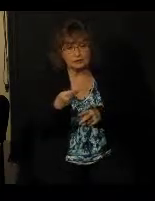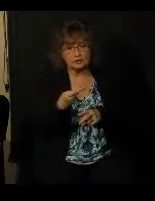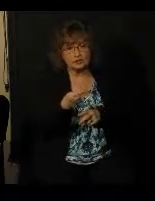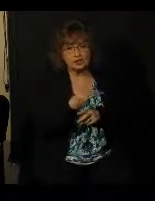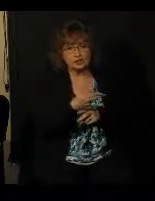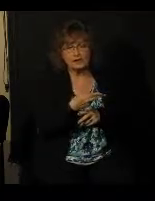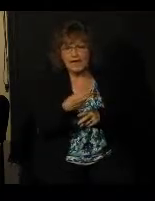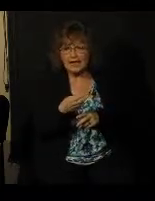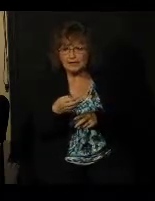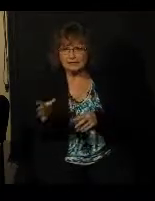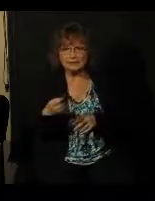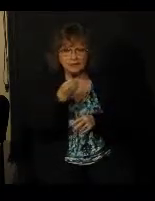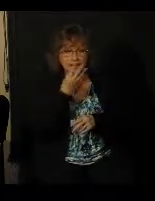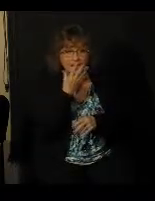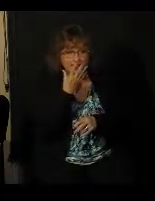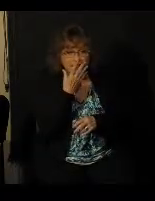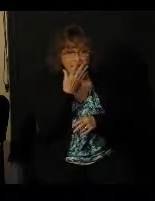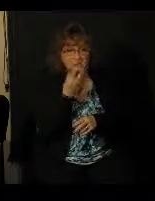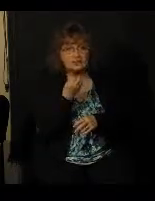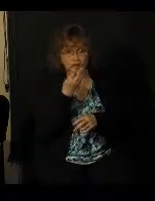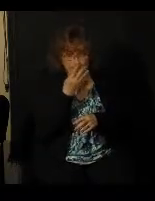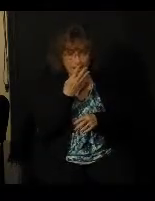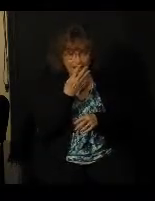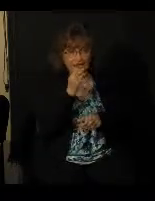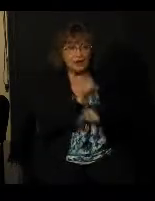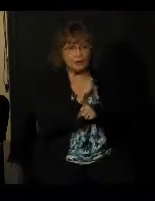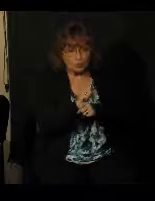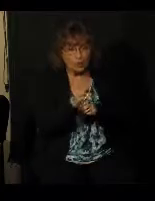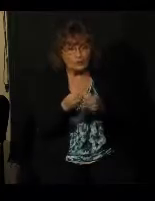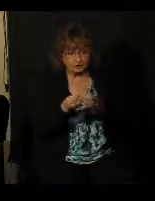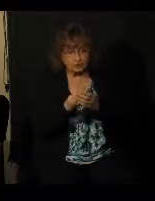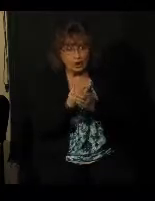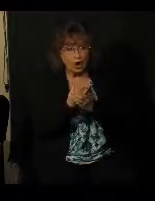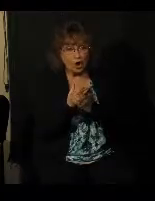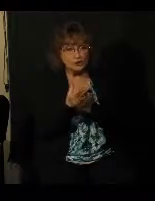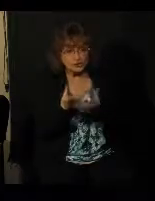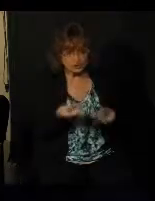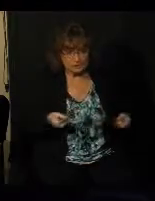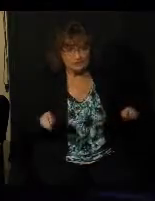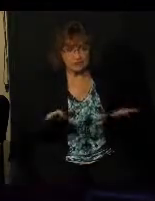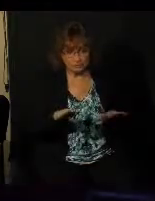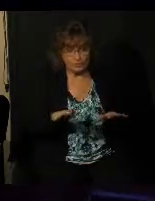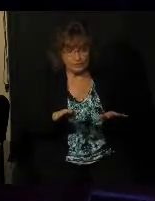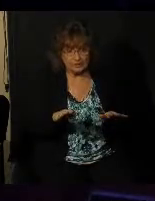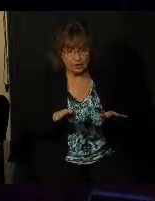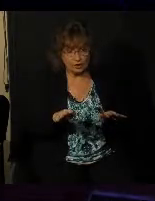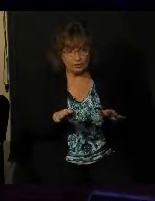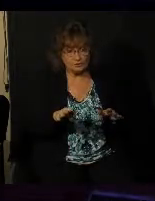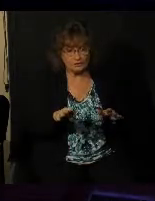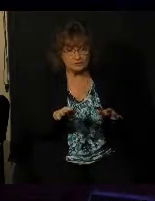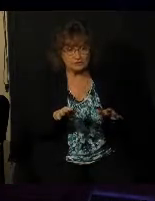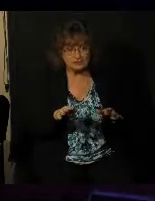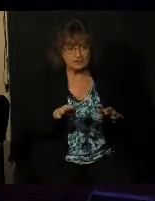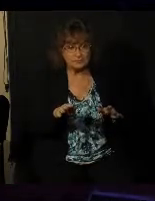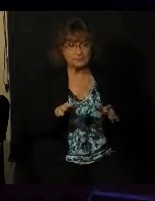fields. They had to work in the gardens. And now, all of a sudden, in 2018, that's